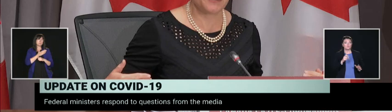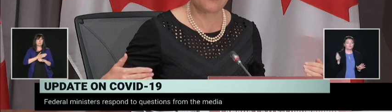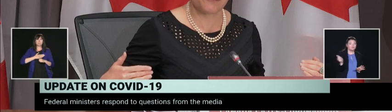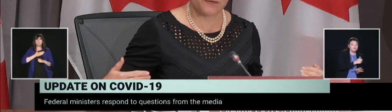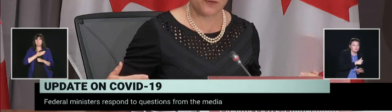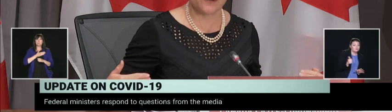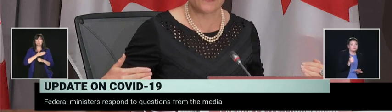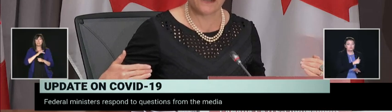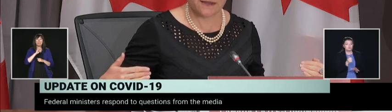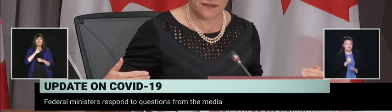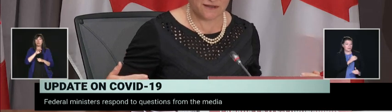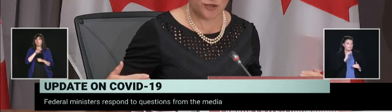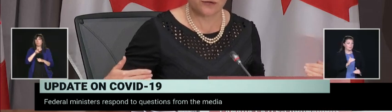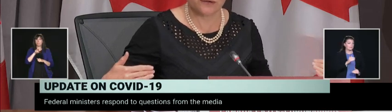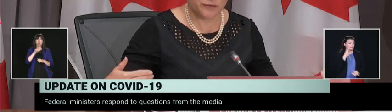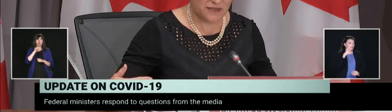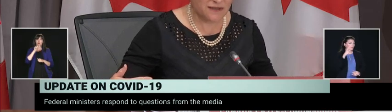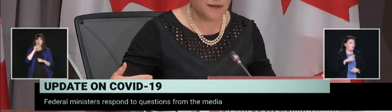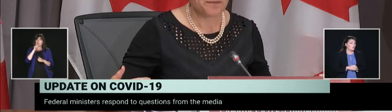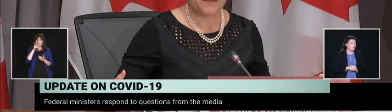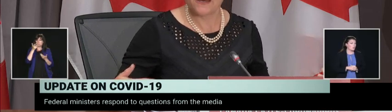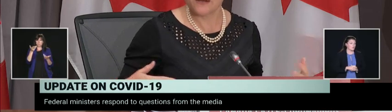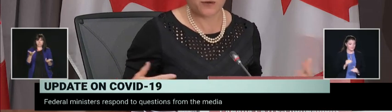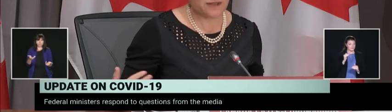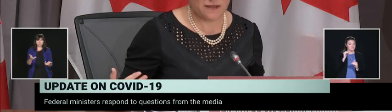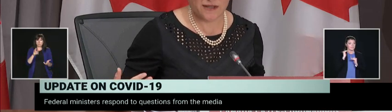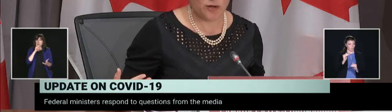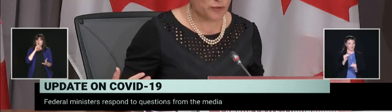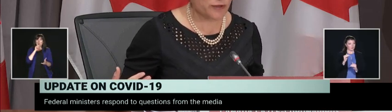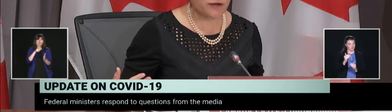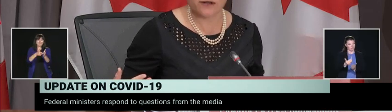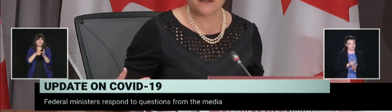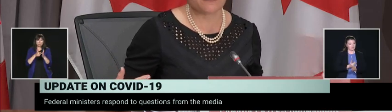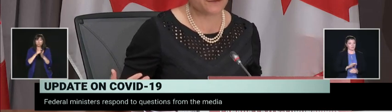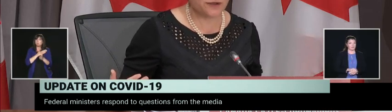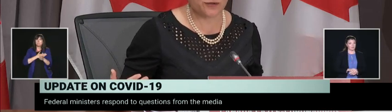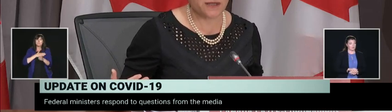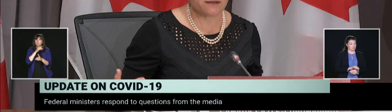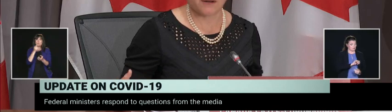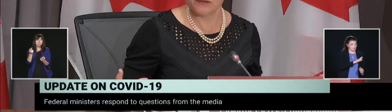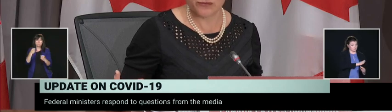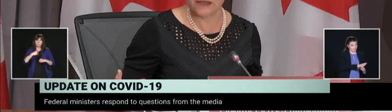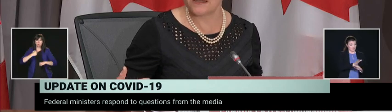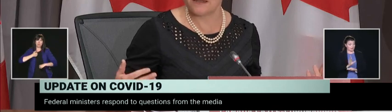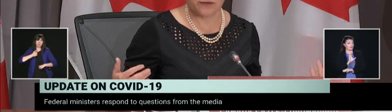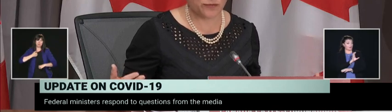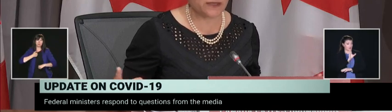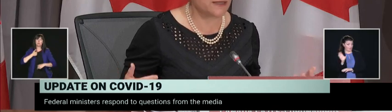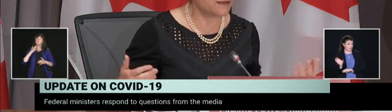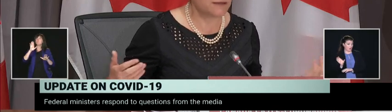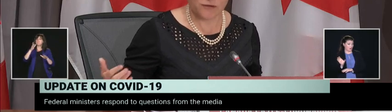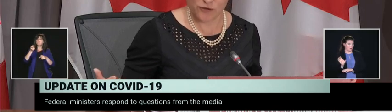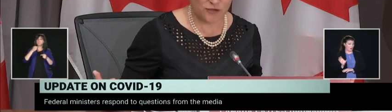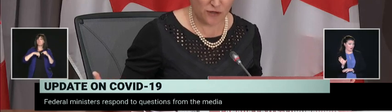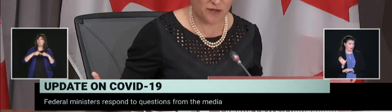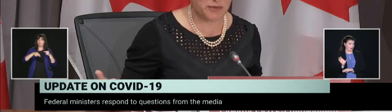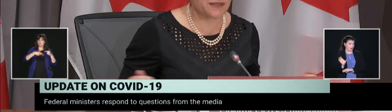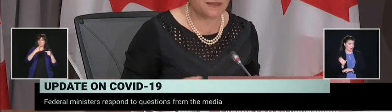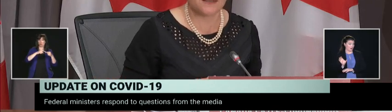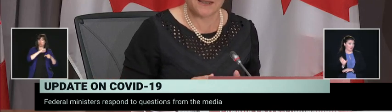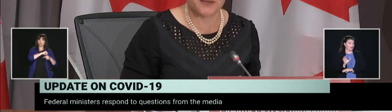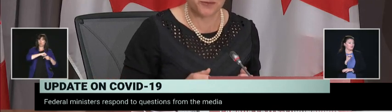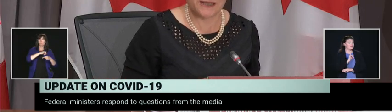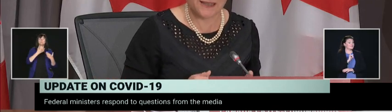are coming for an essential reason. And I want to thank our border guards for doing a really, really good